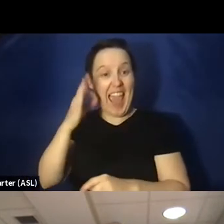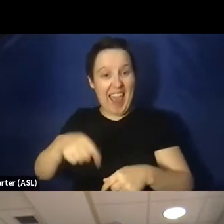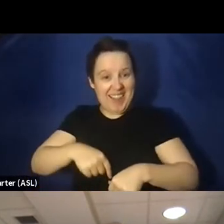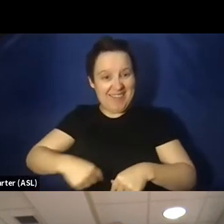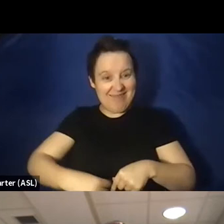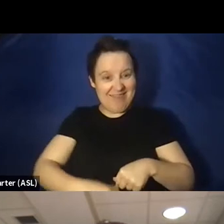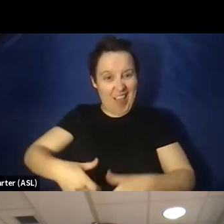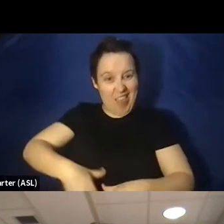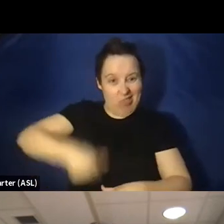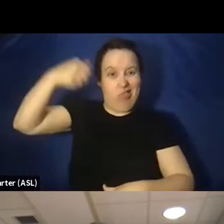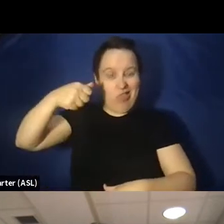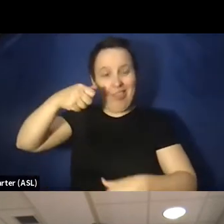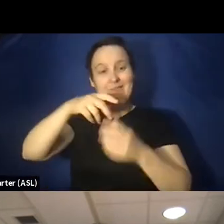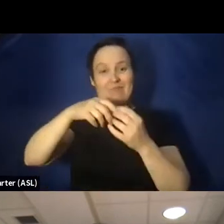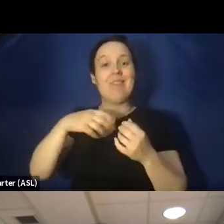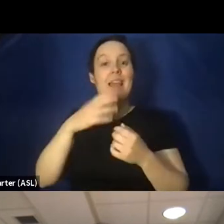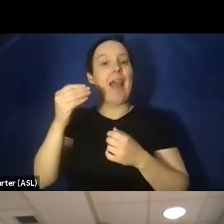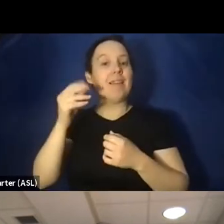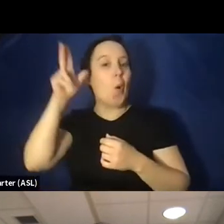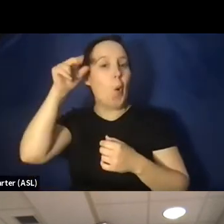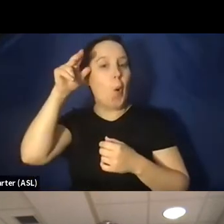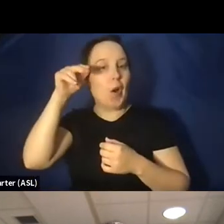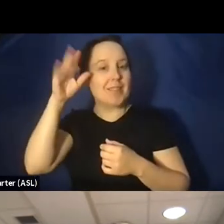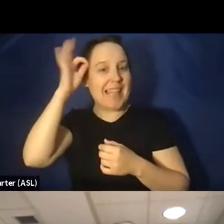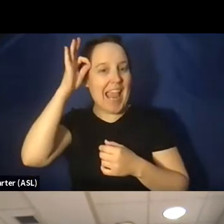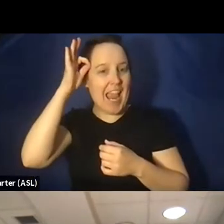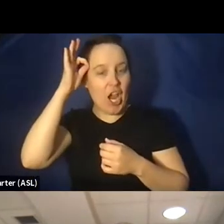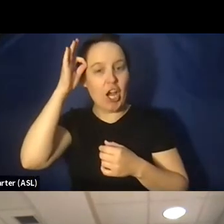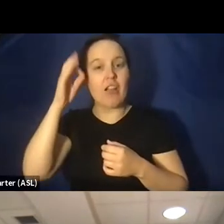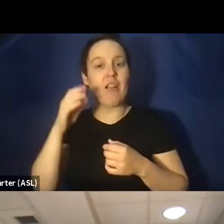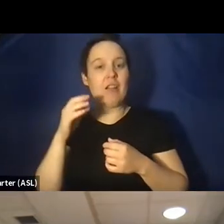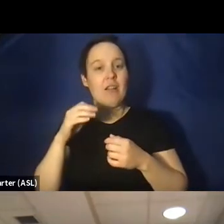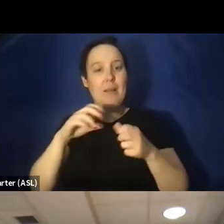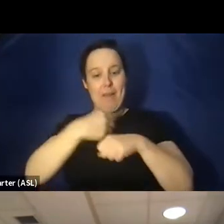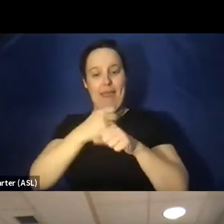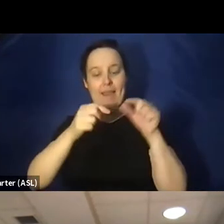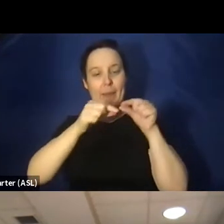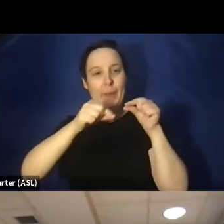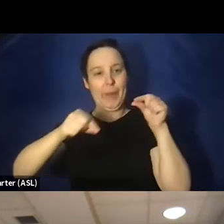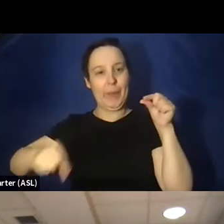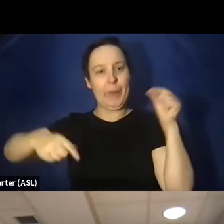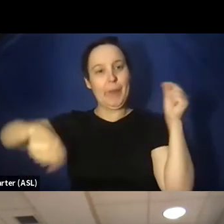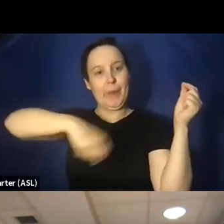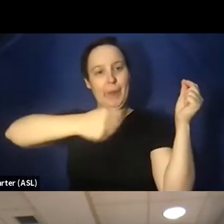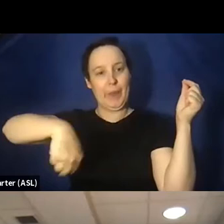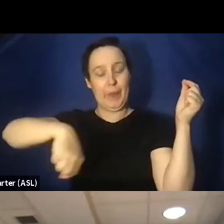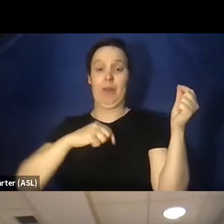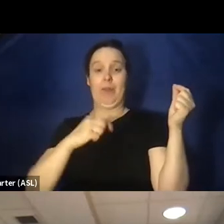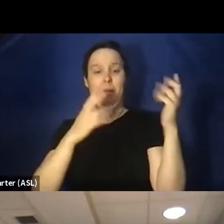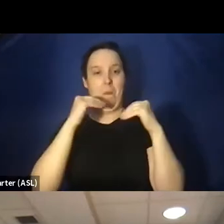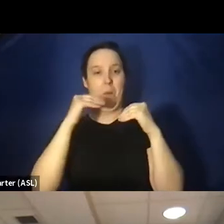very strange. I wondered, I hoped the horse's tails could just lose a few hairs. So I'm hearing that